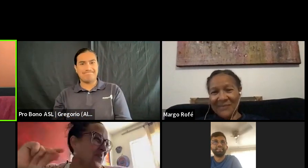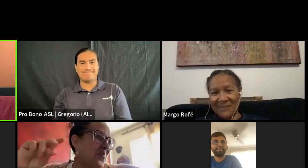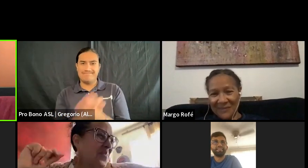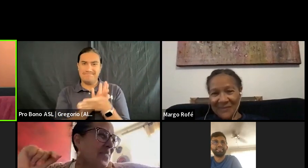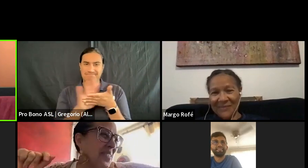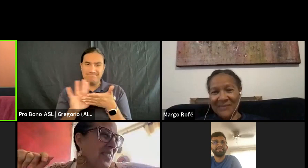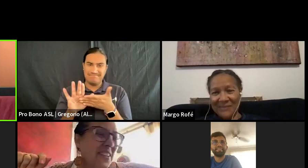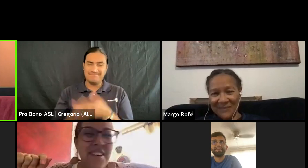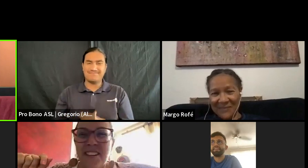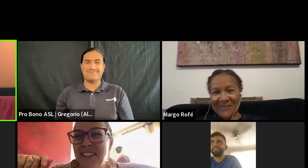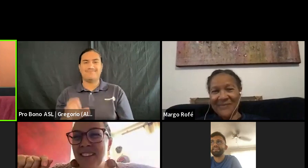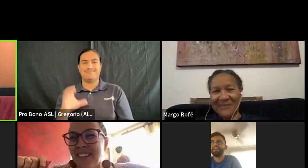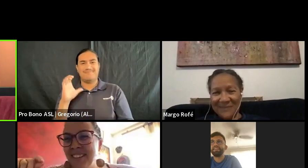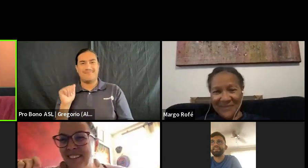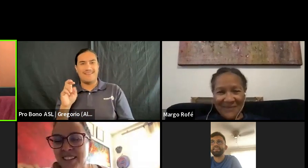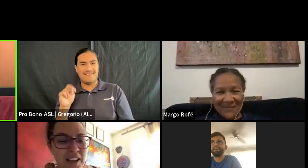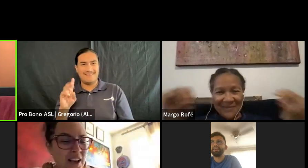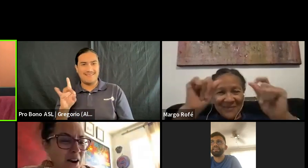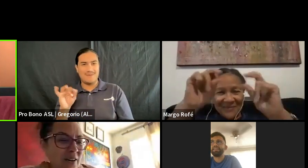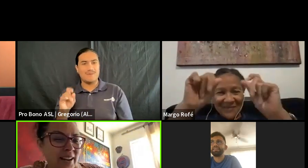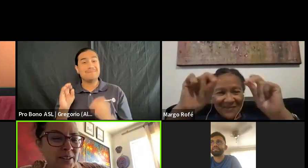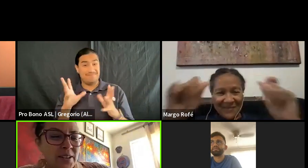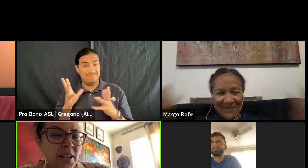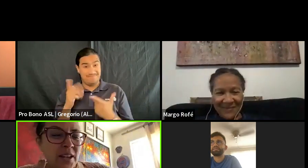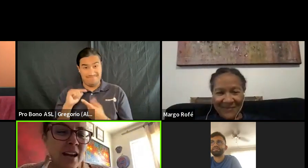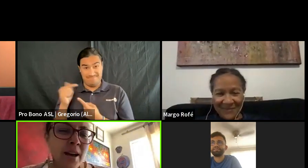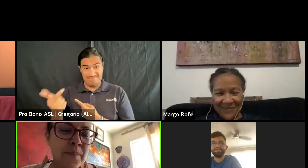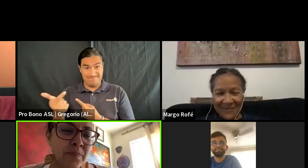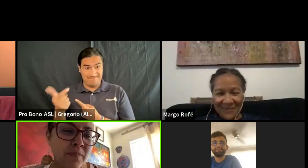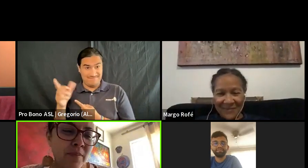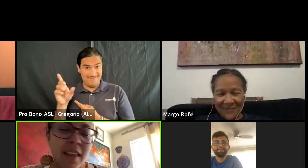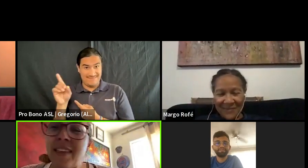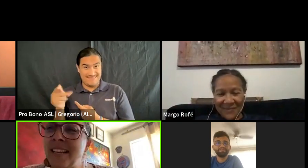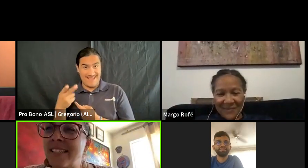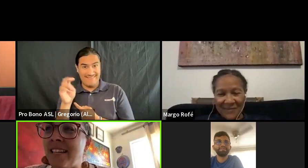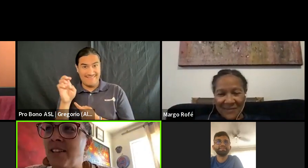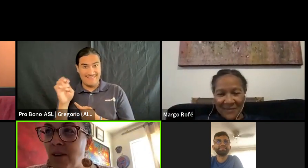Nice. Okay. Daphnie? All right.